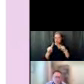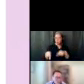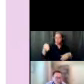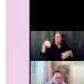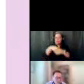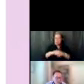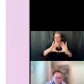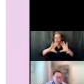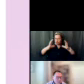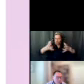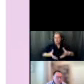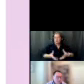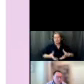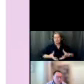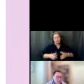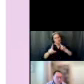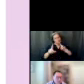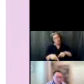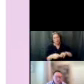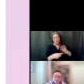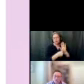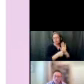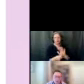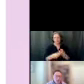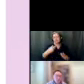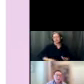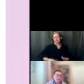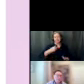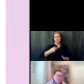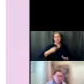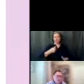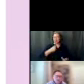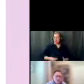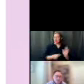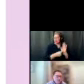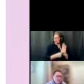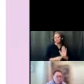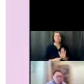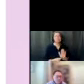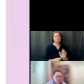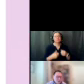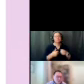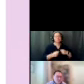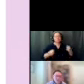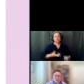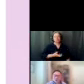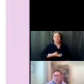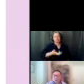us. Go out in the world and let the world see us. Let the world see all of who we